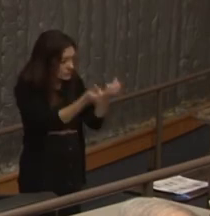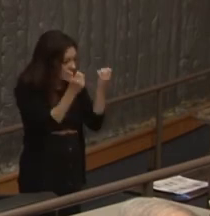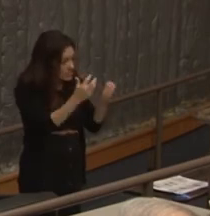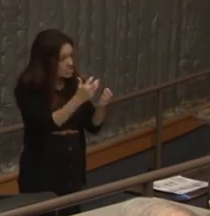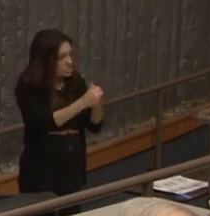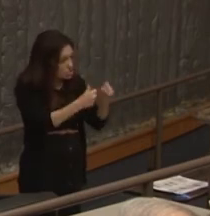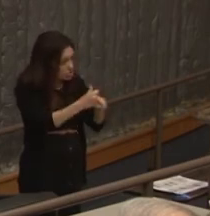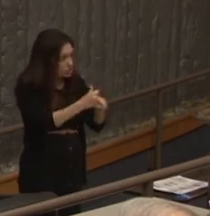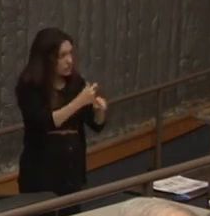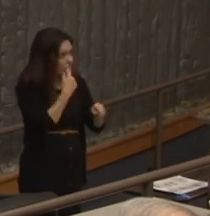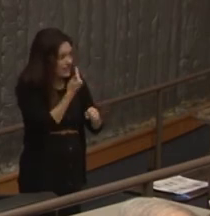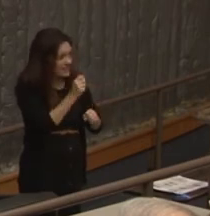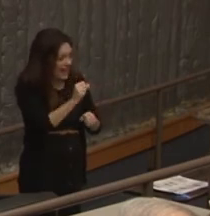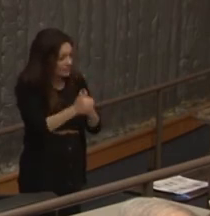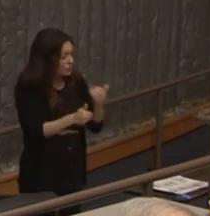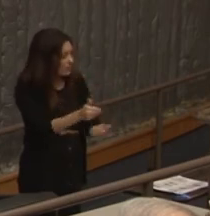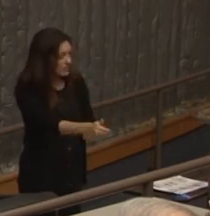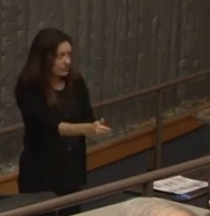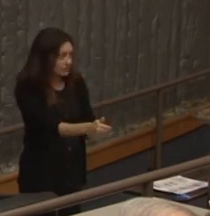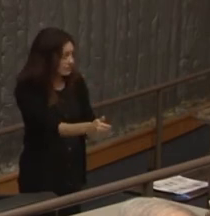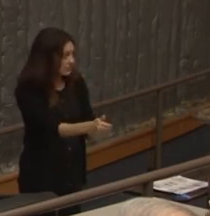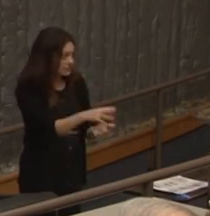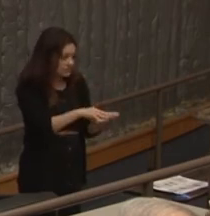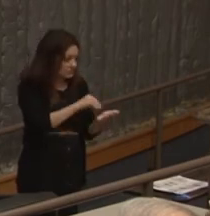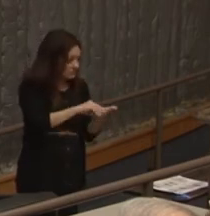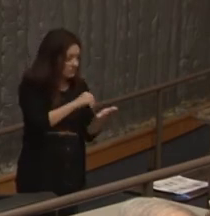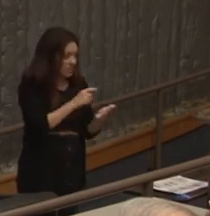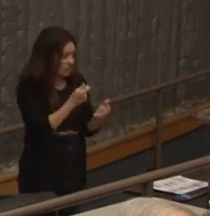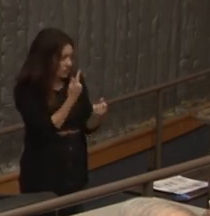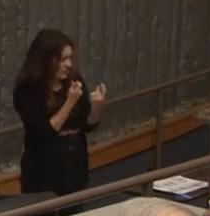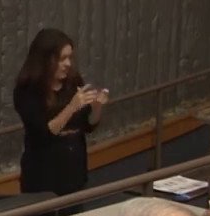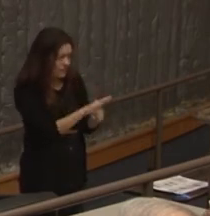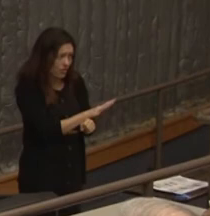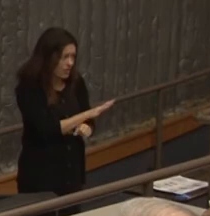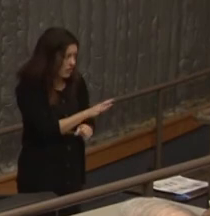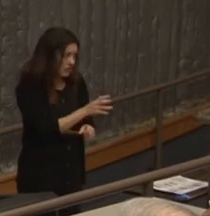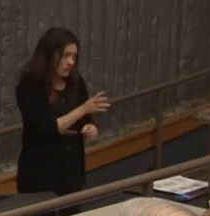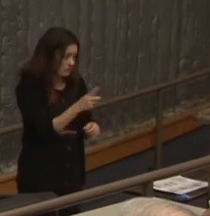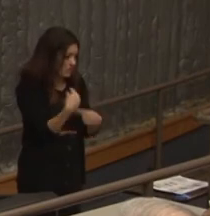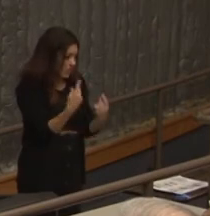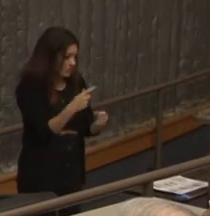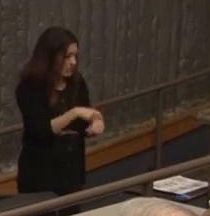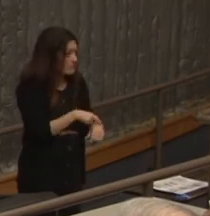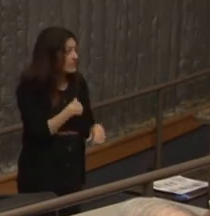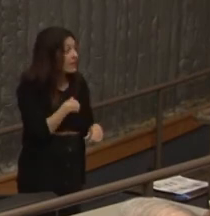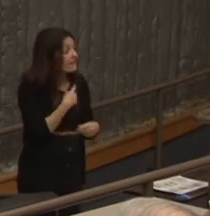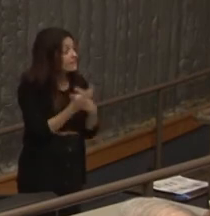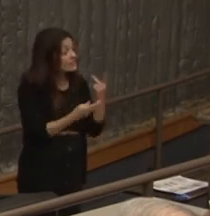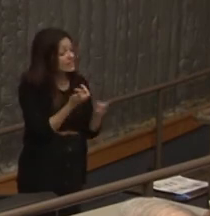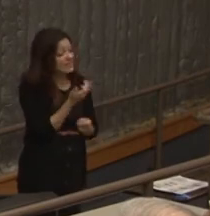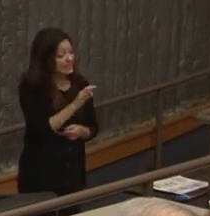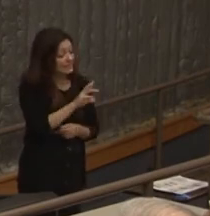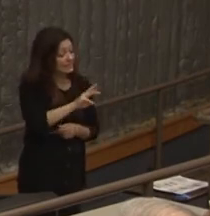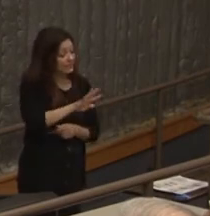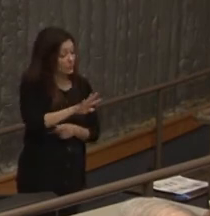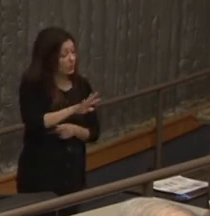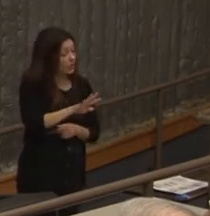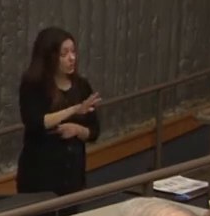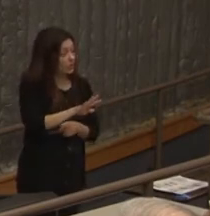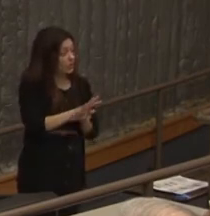the gassing process. I visited Auschwitz in 1964, and I walked from the main camp